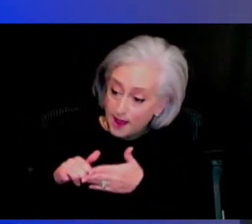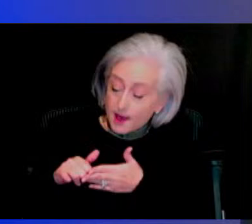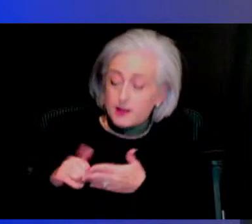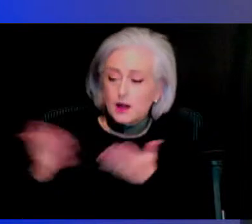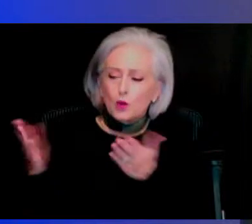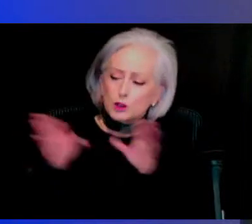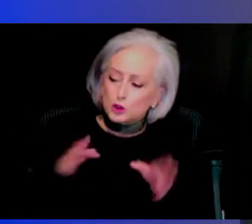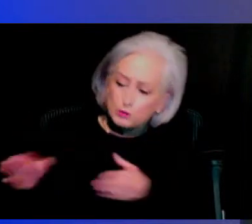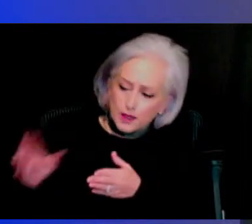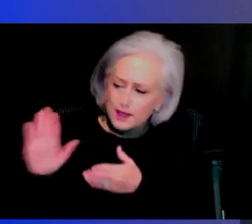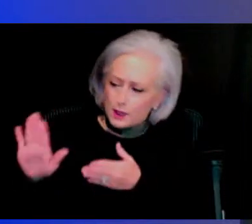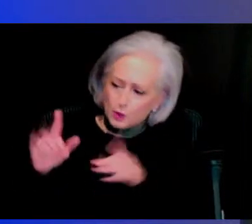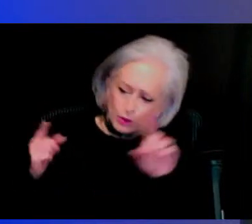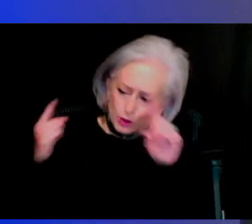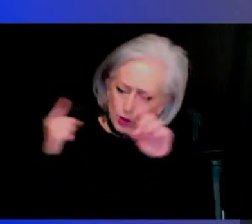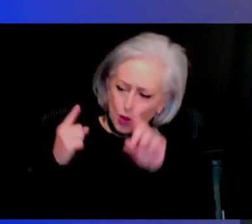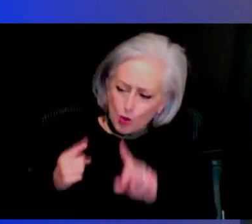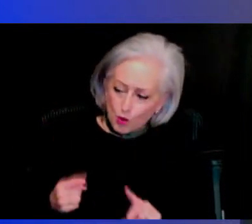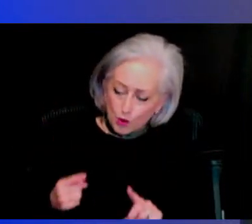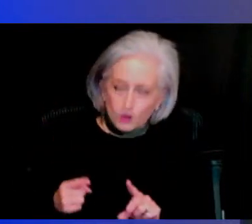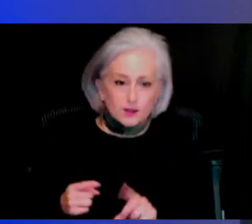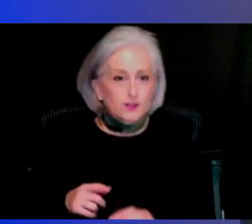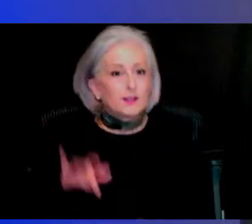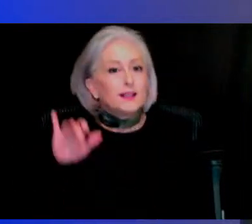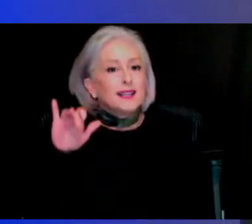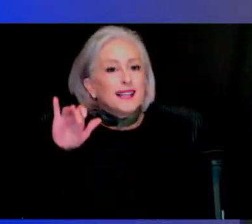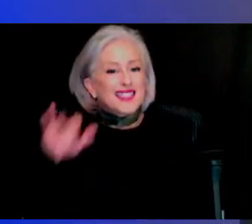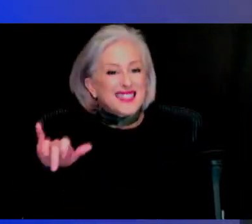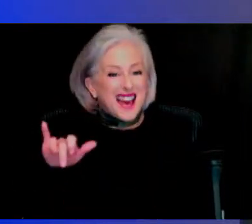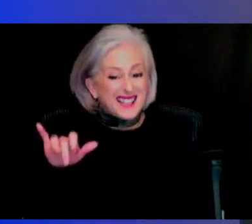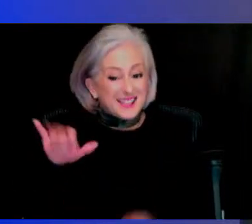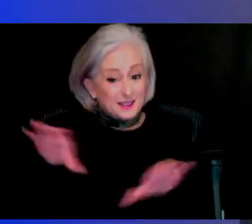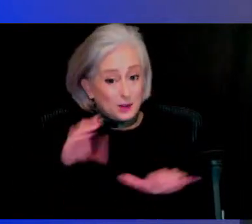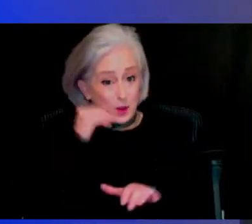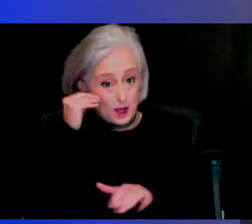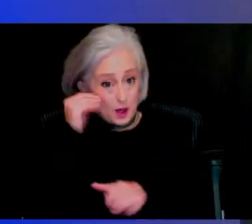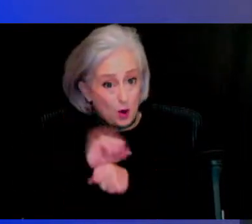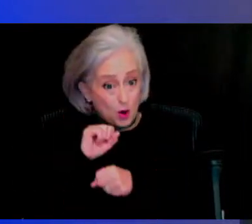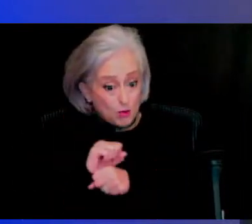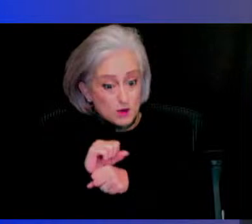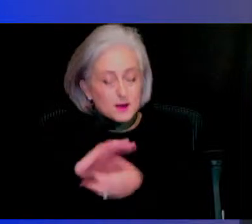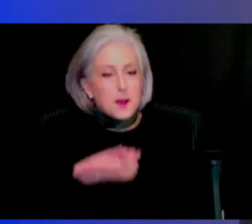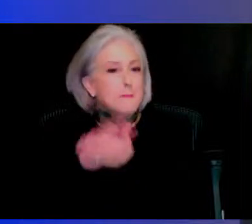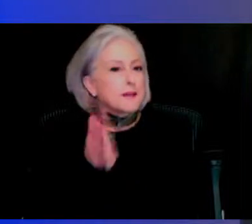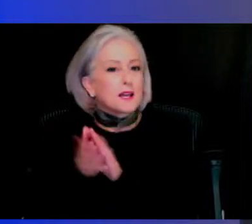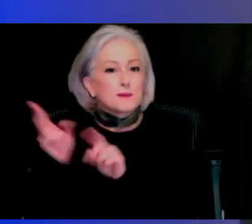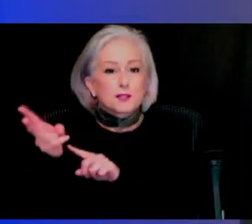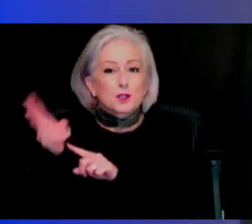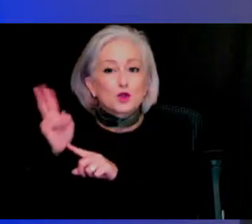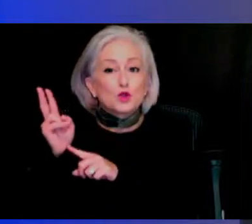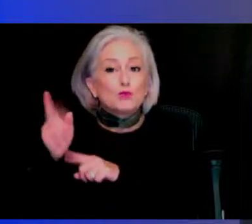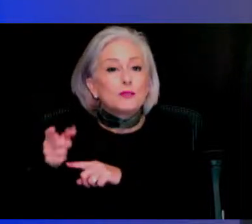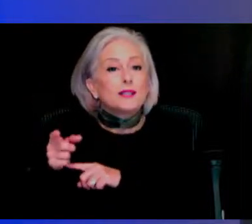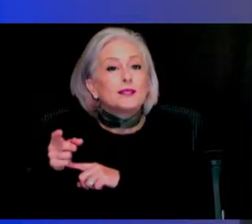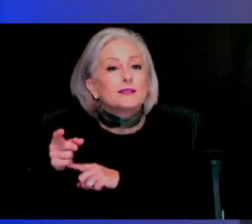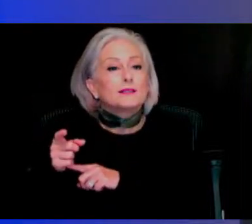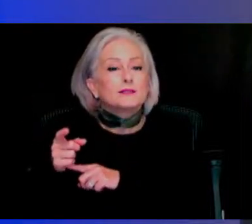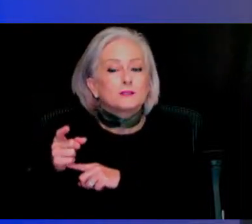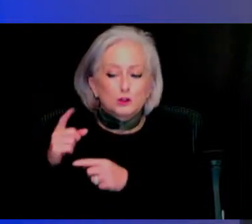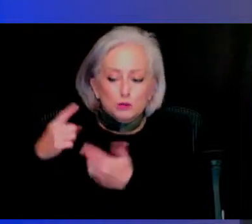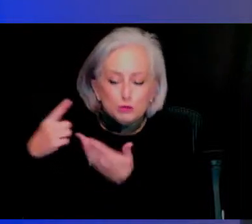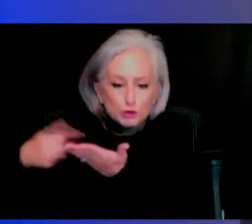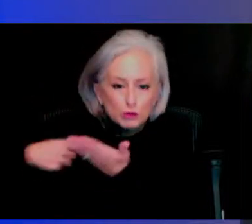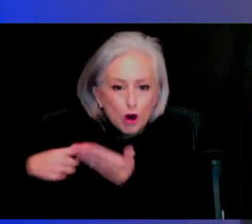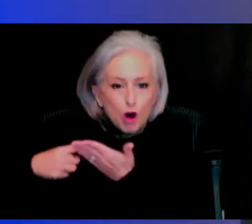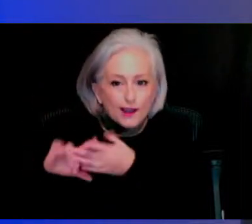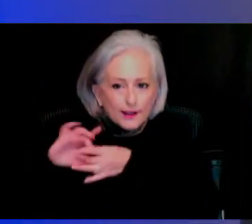out and kind of the goals. Something as benign as her doing her homework turns into a 2-minute moment of being able to talk and connect with her